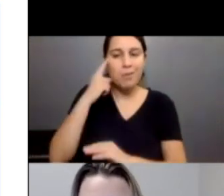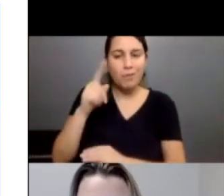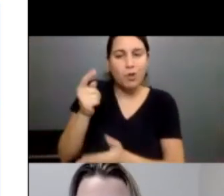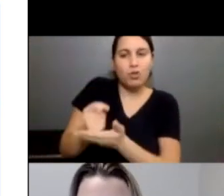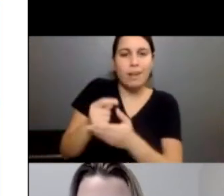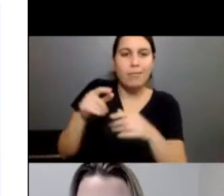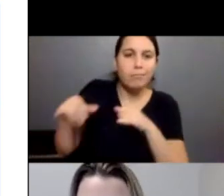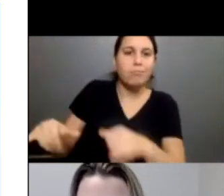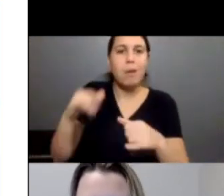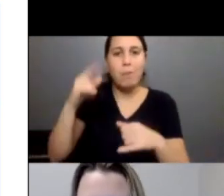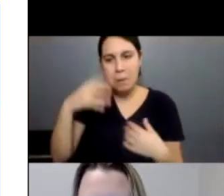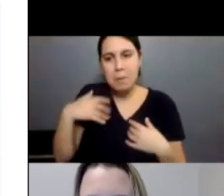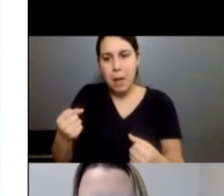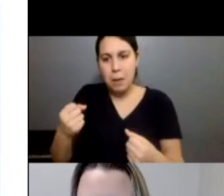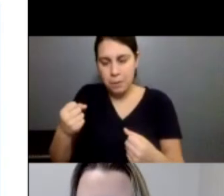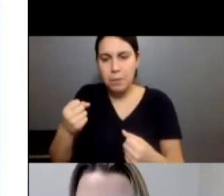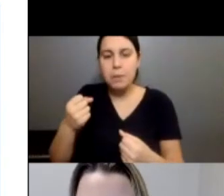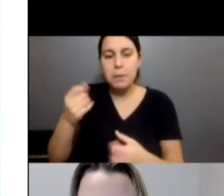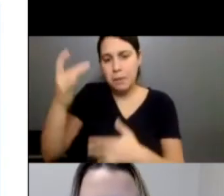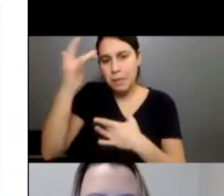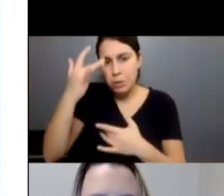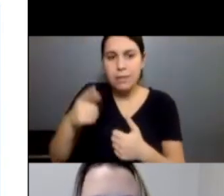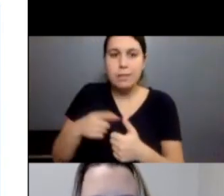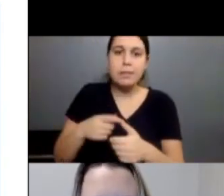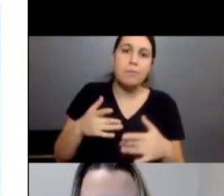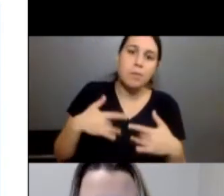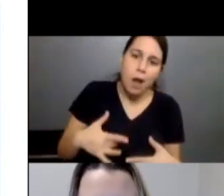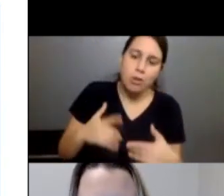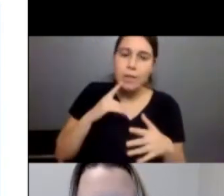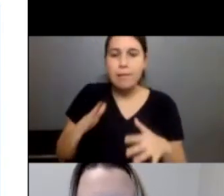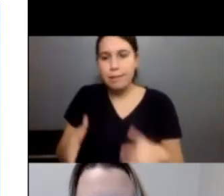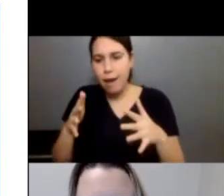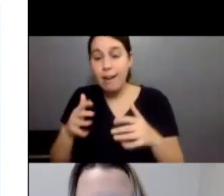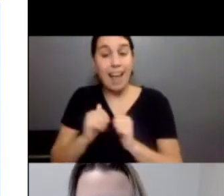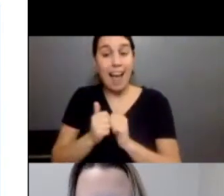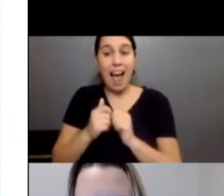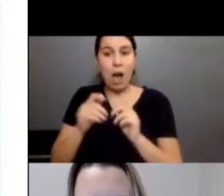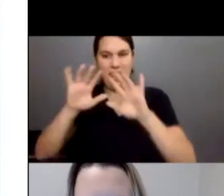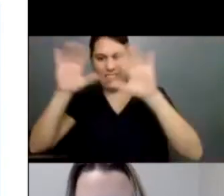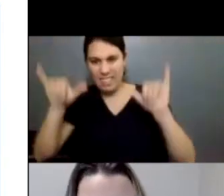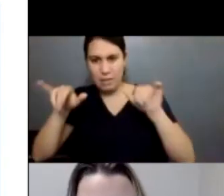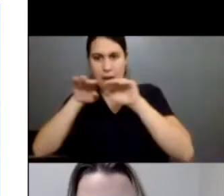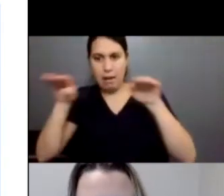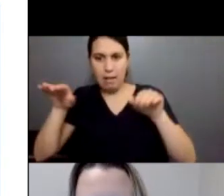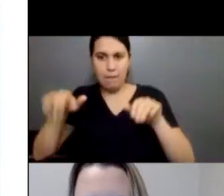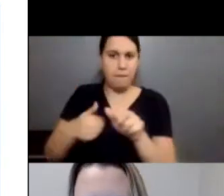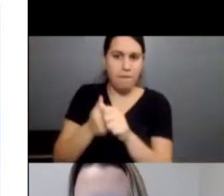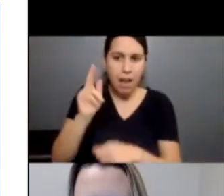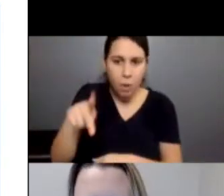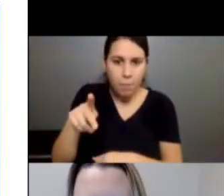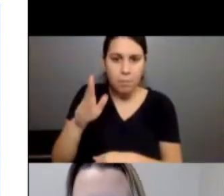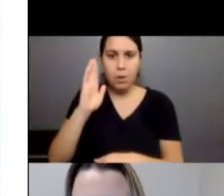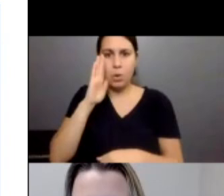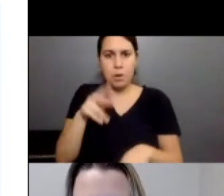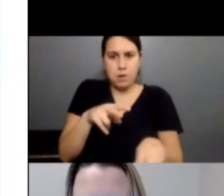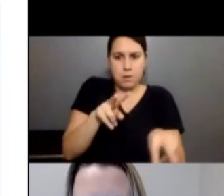as depression and anxiety in primary care setting with systematic follow-up. It focuses on defined populations that